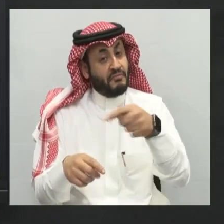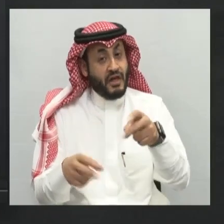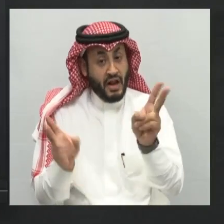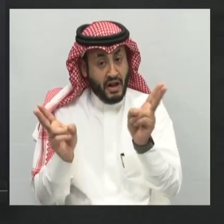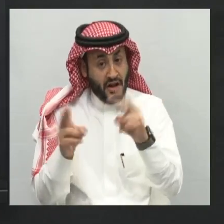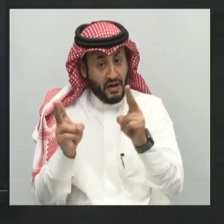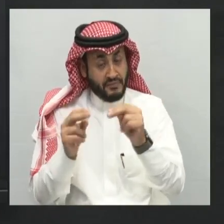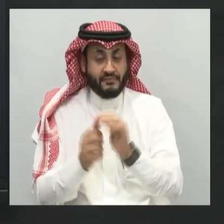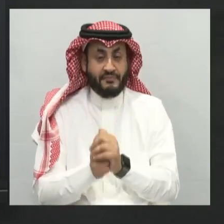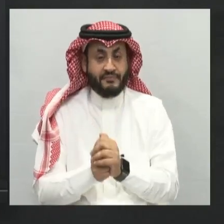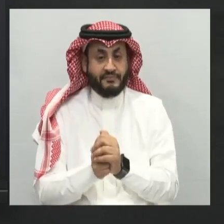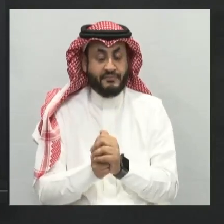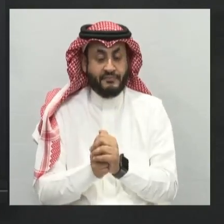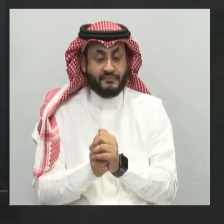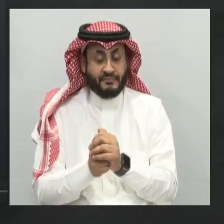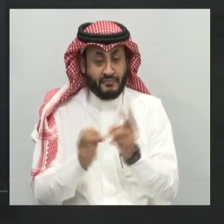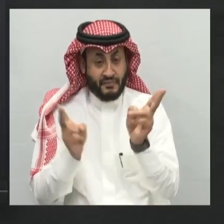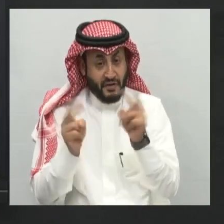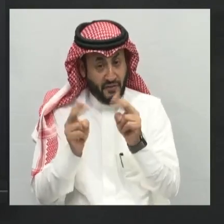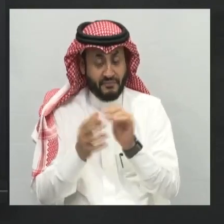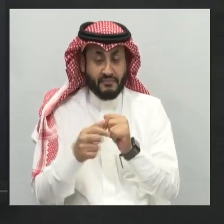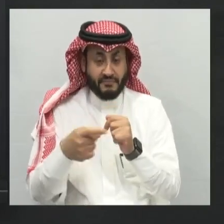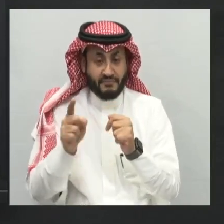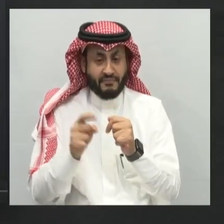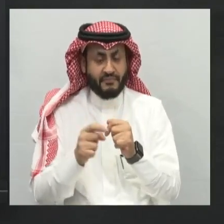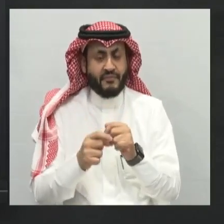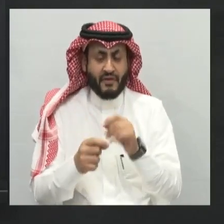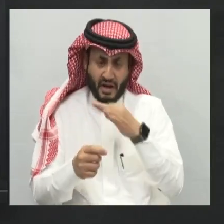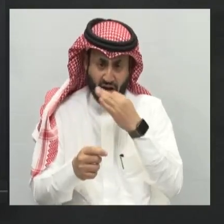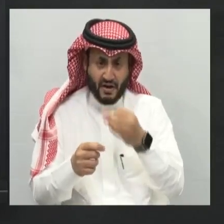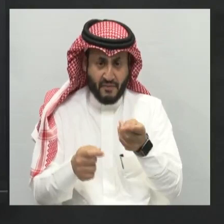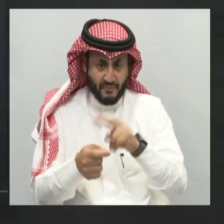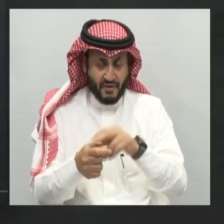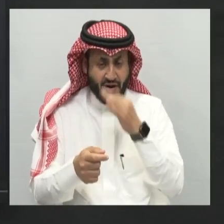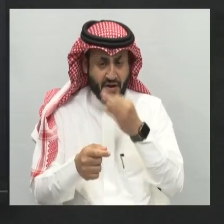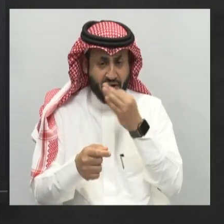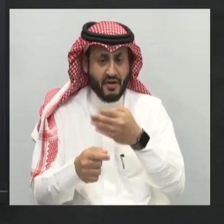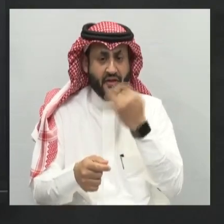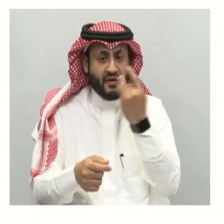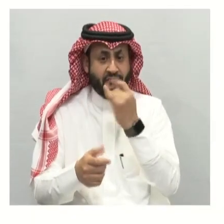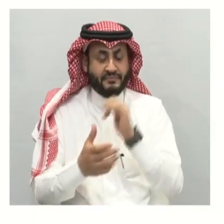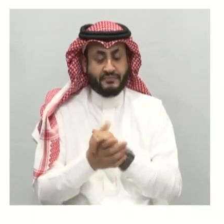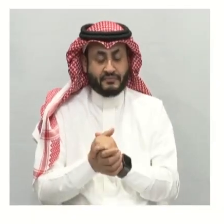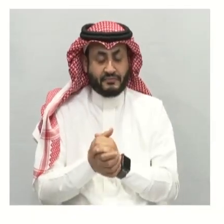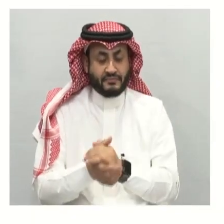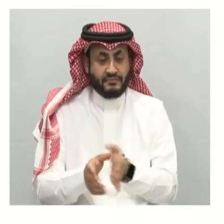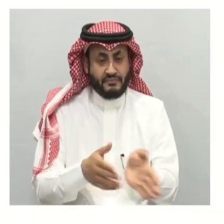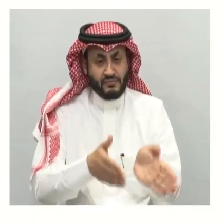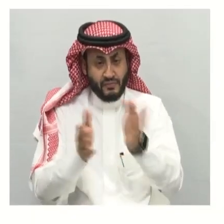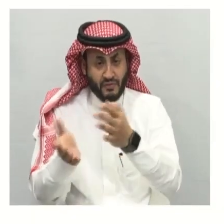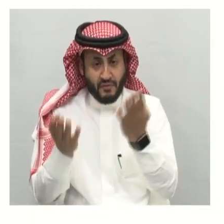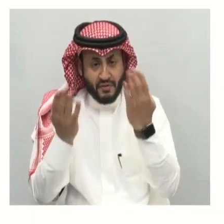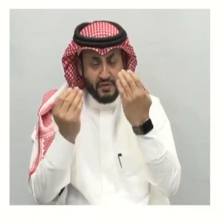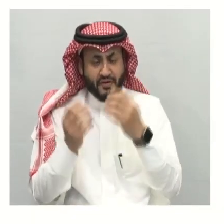again? What happens? You have a conversation, right? You're using the language, okay? Also, we learned to